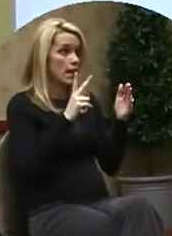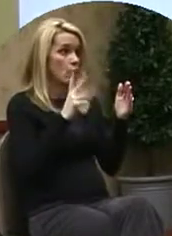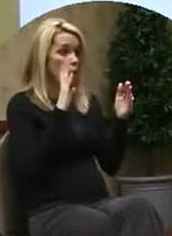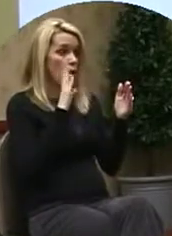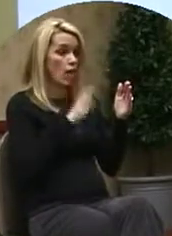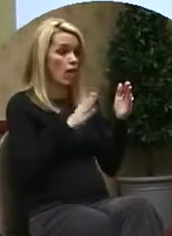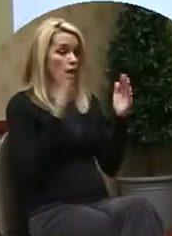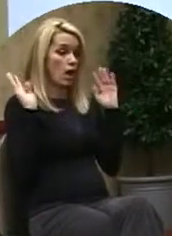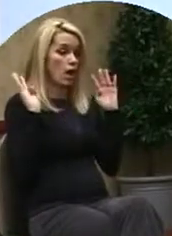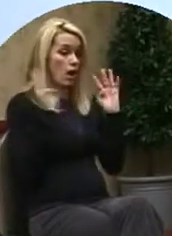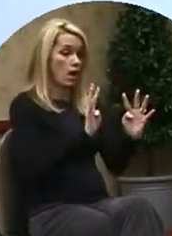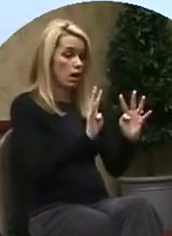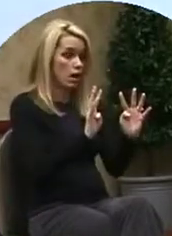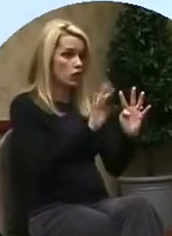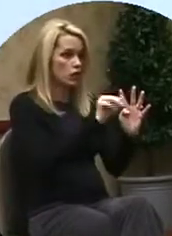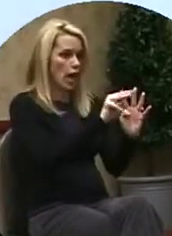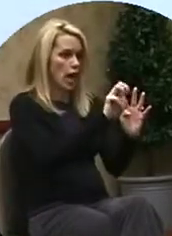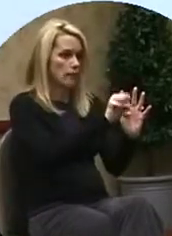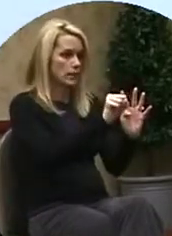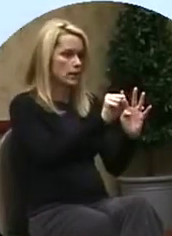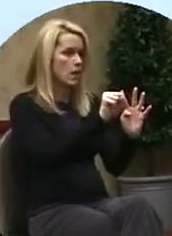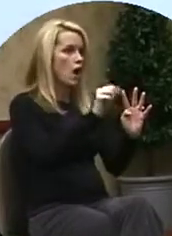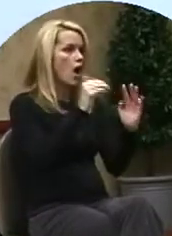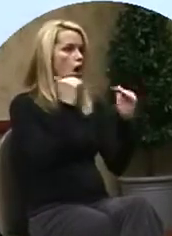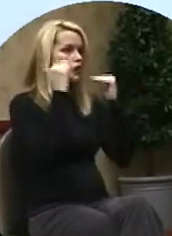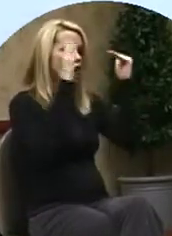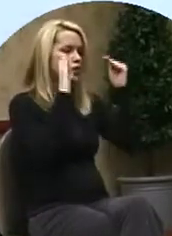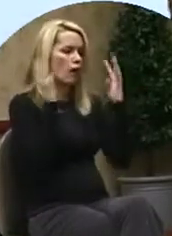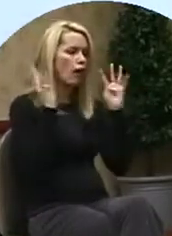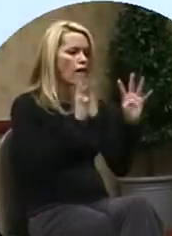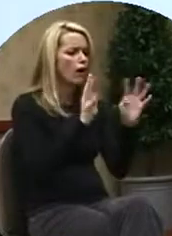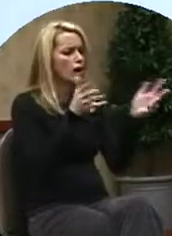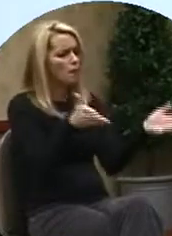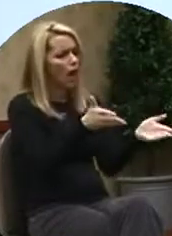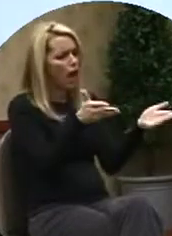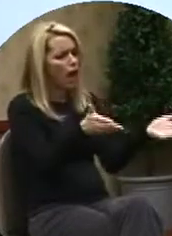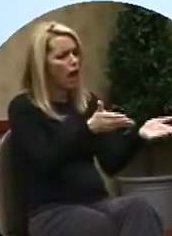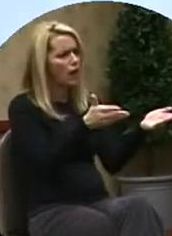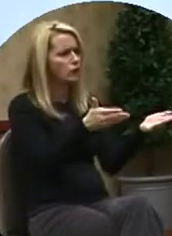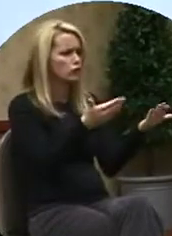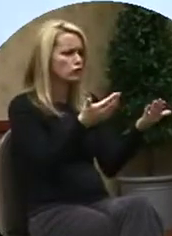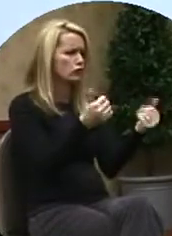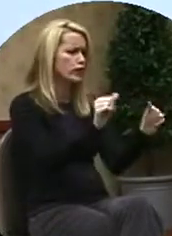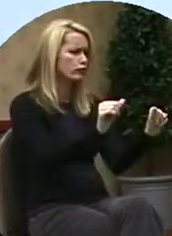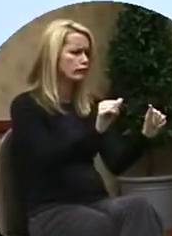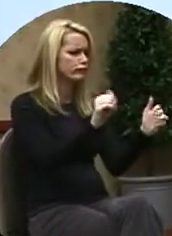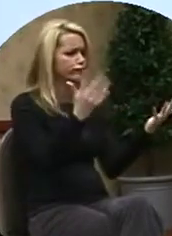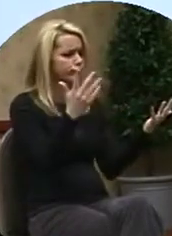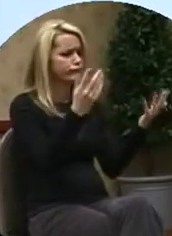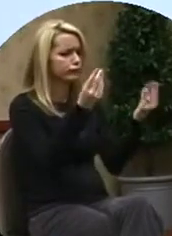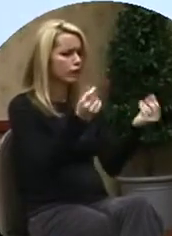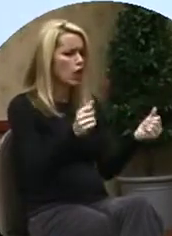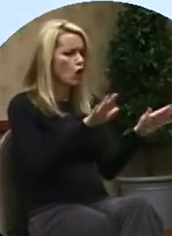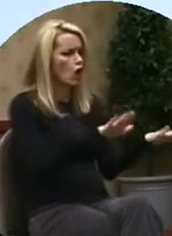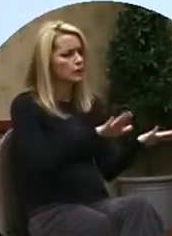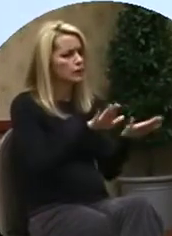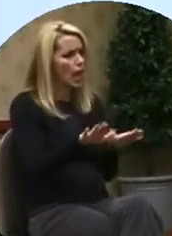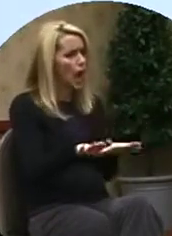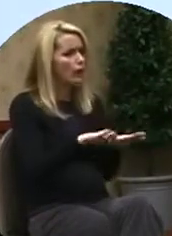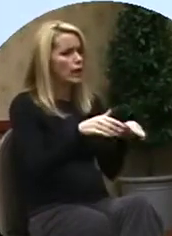going on? We all rally around and we try to make him feel better, and we talk to him and try to talk it down, and he goes, spends time with the counselor,